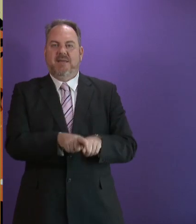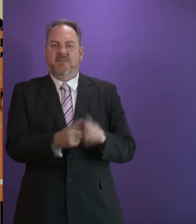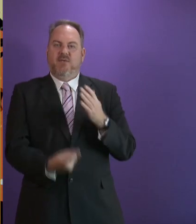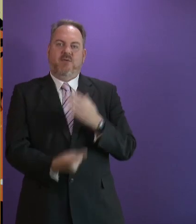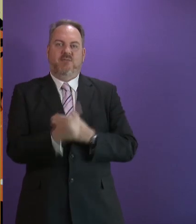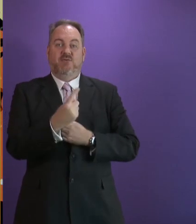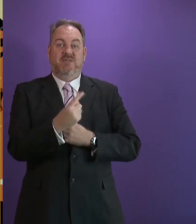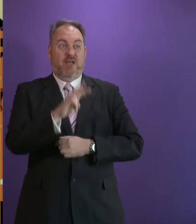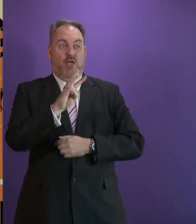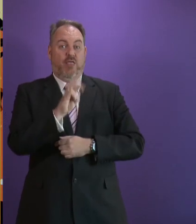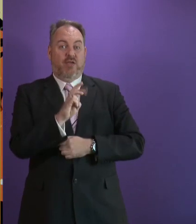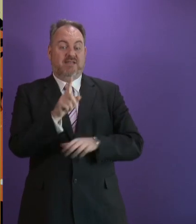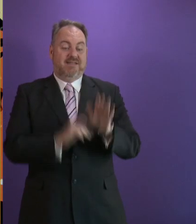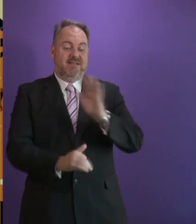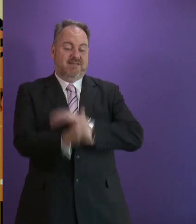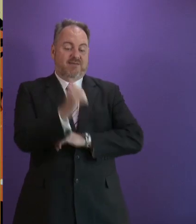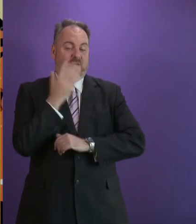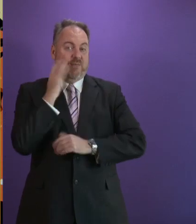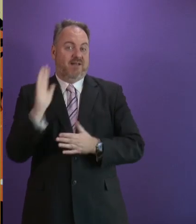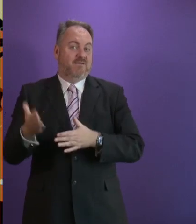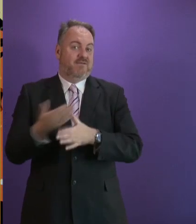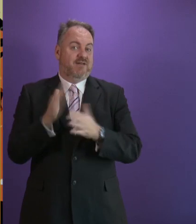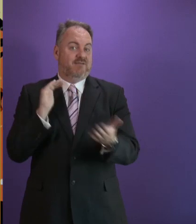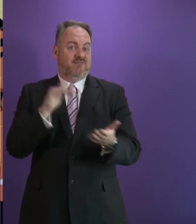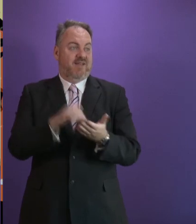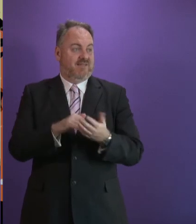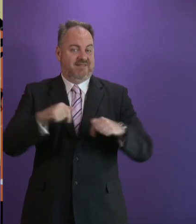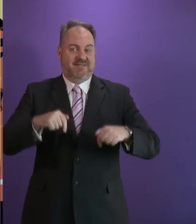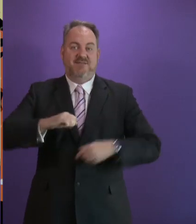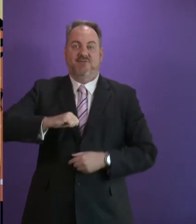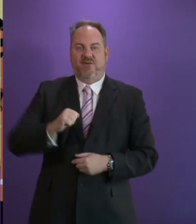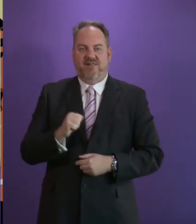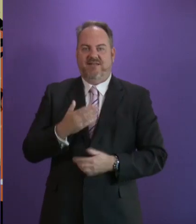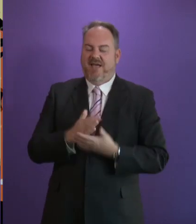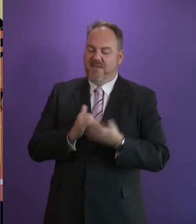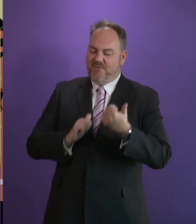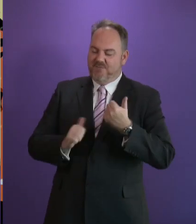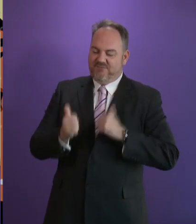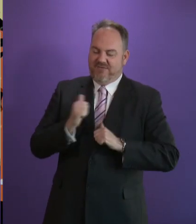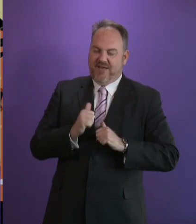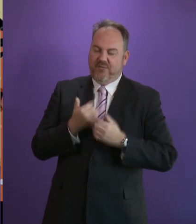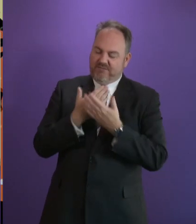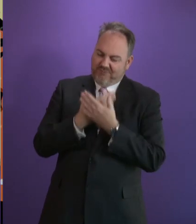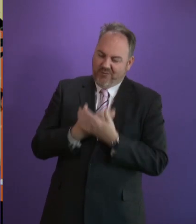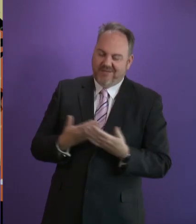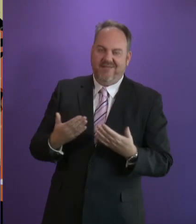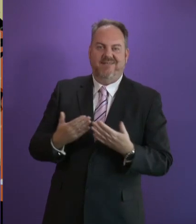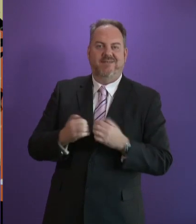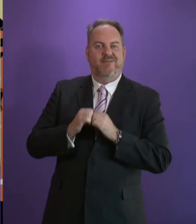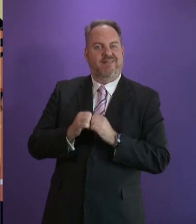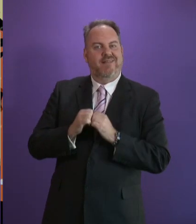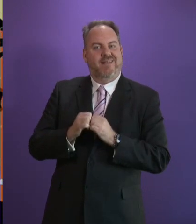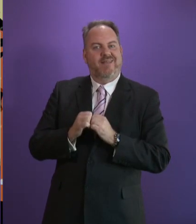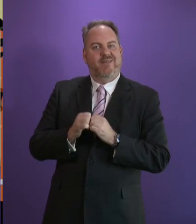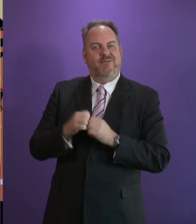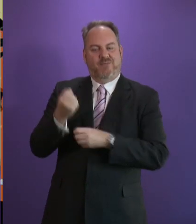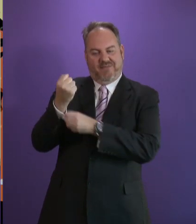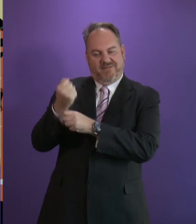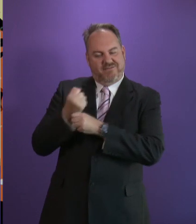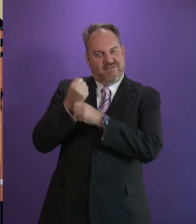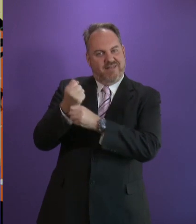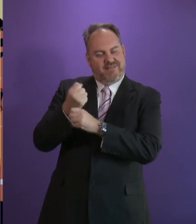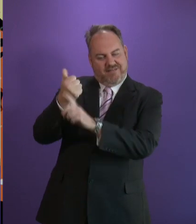ago. And today I'm really proud and really honored to be leading an organization that's been fighting and